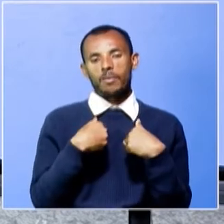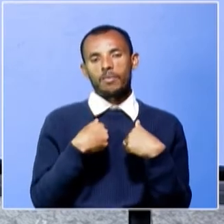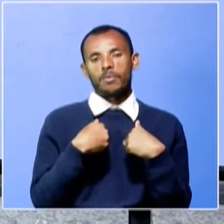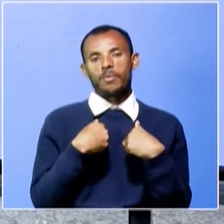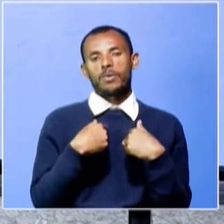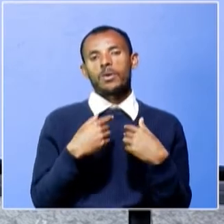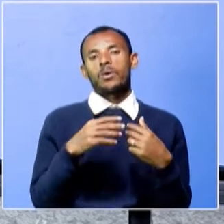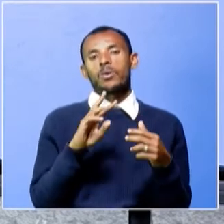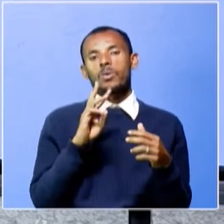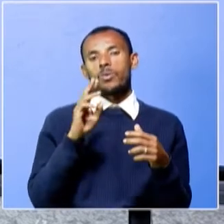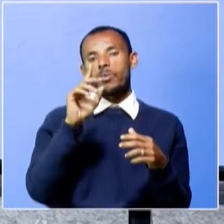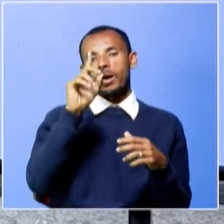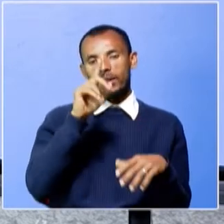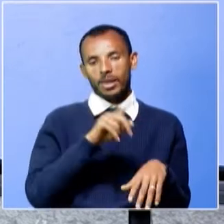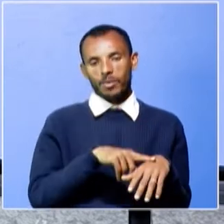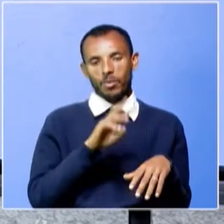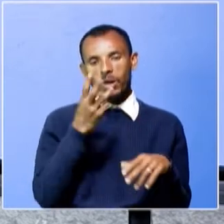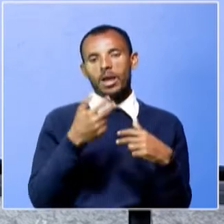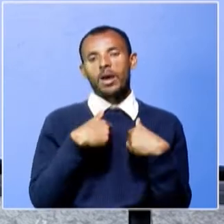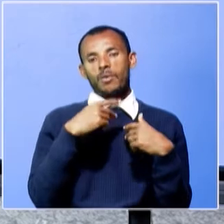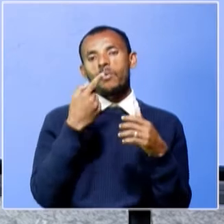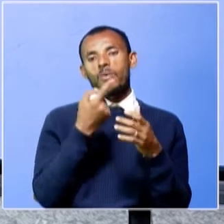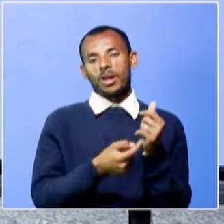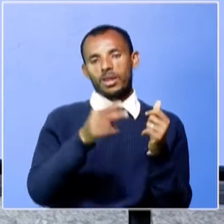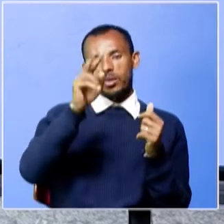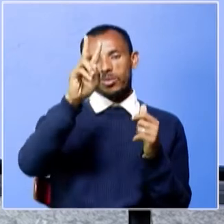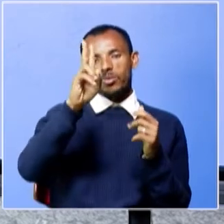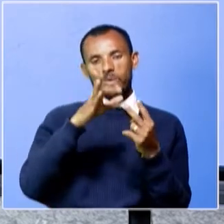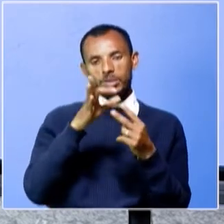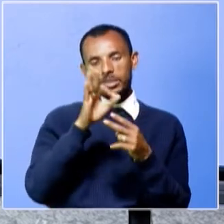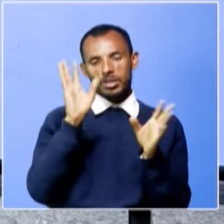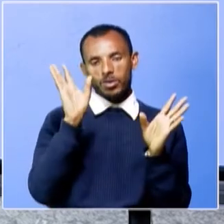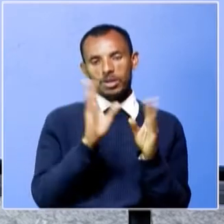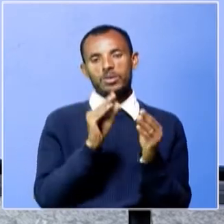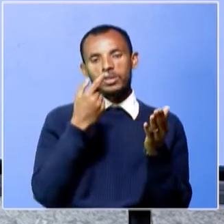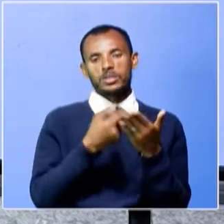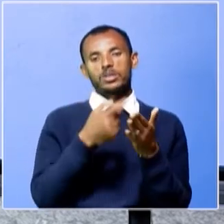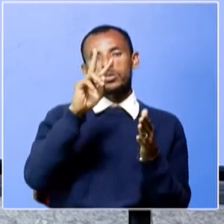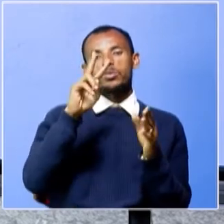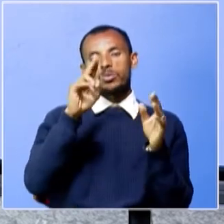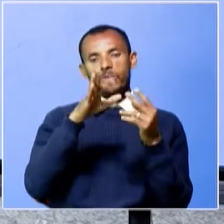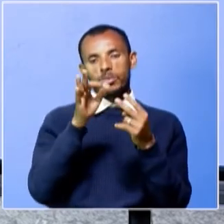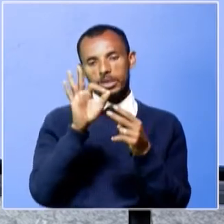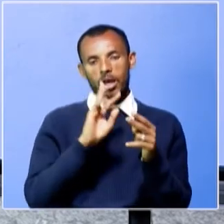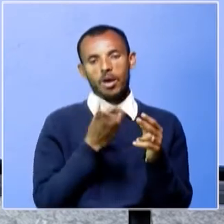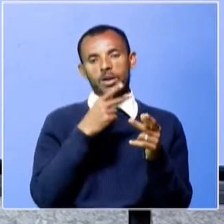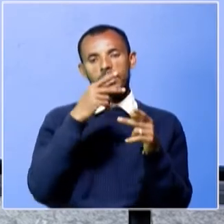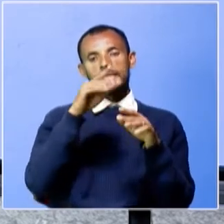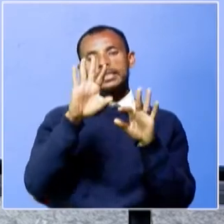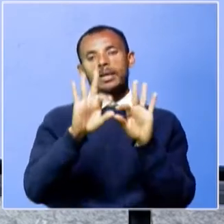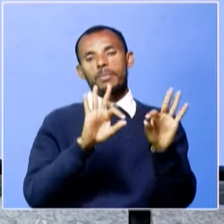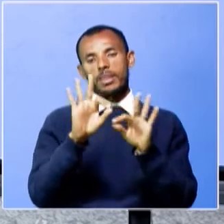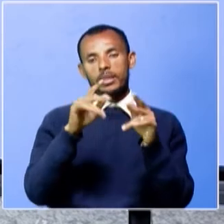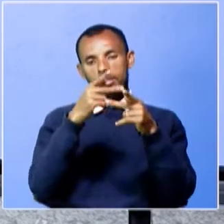in tossing a coin once, we have only two options. Okay, the collection of those two options will be our sample space.